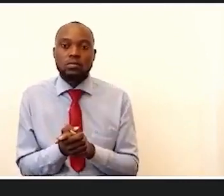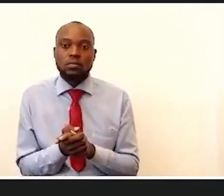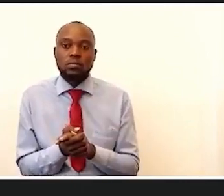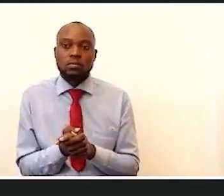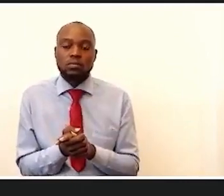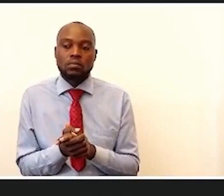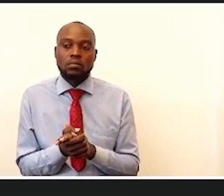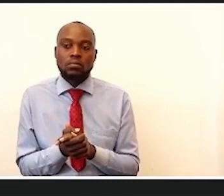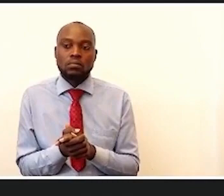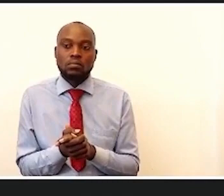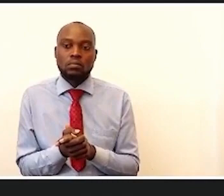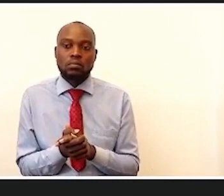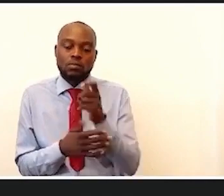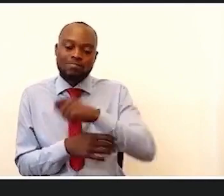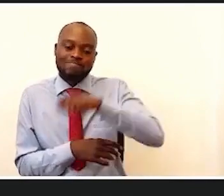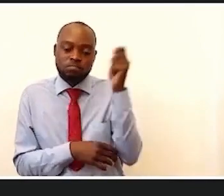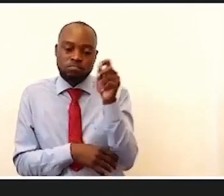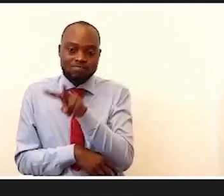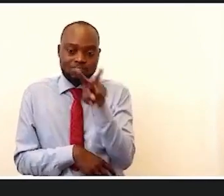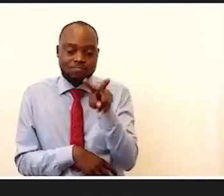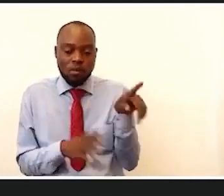for any monetary policy making